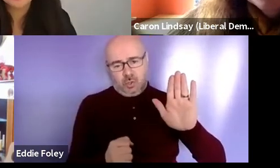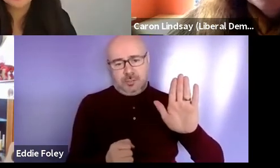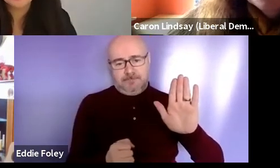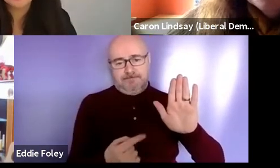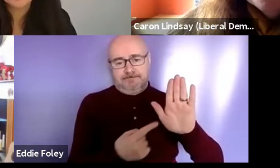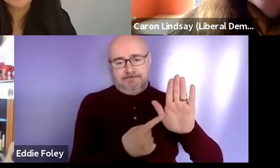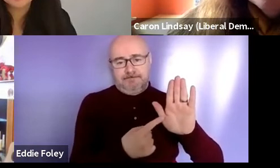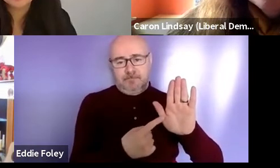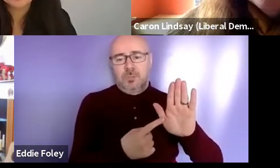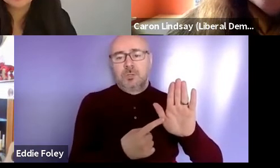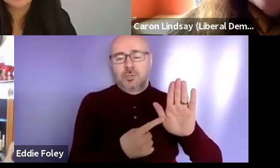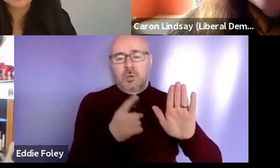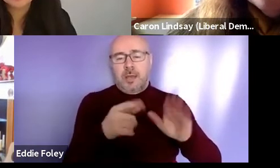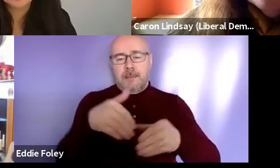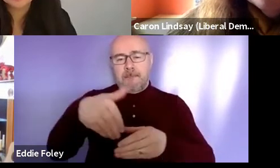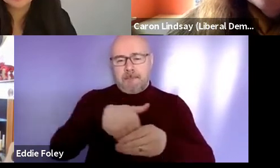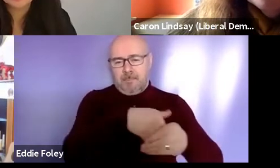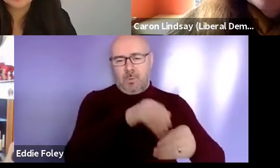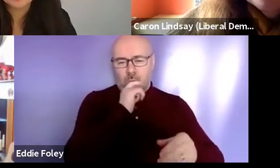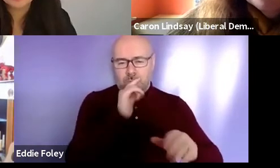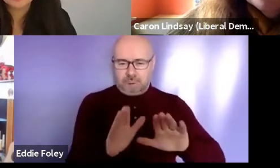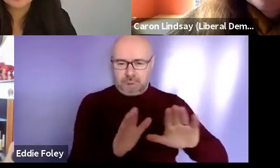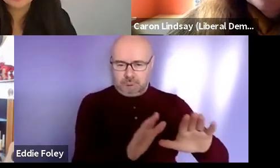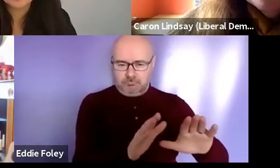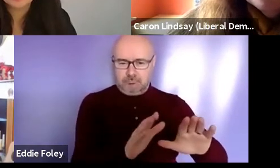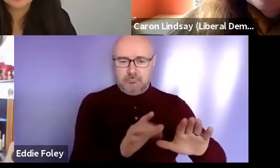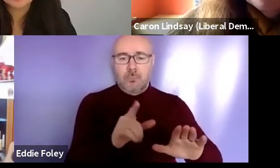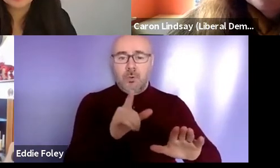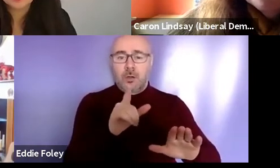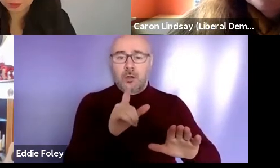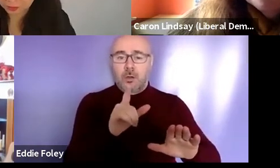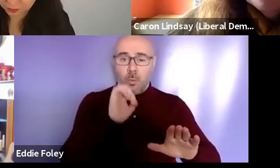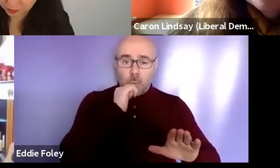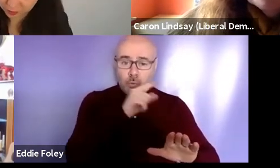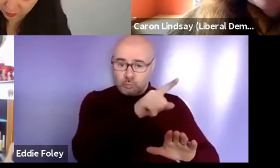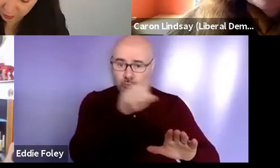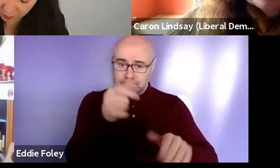up. But also we've had a question about, would you support a transition bill